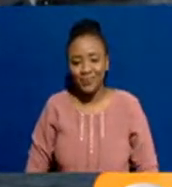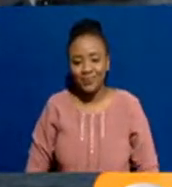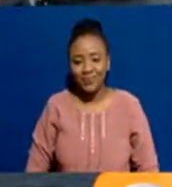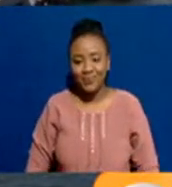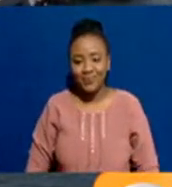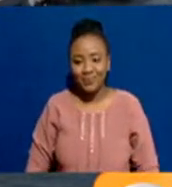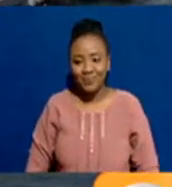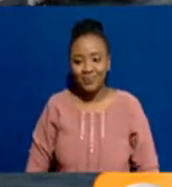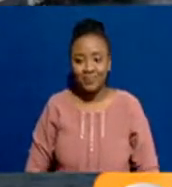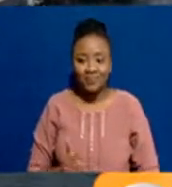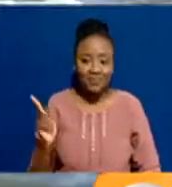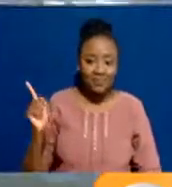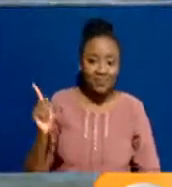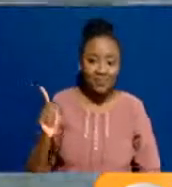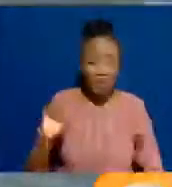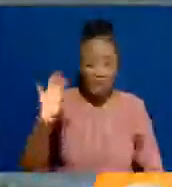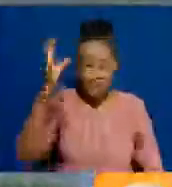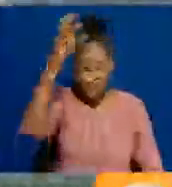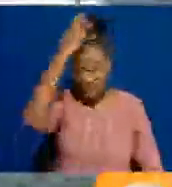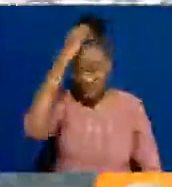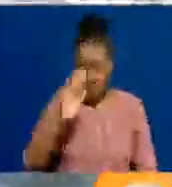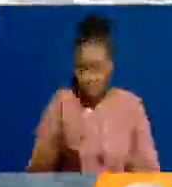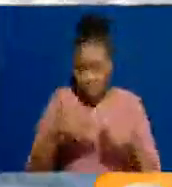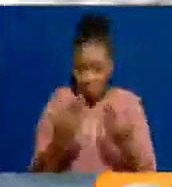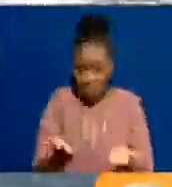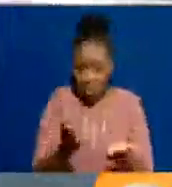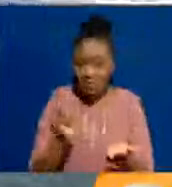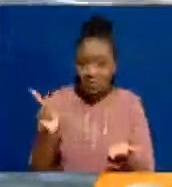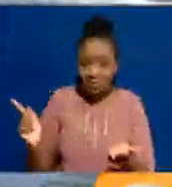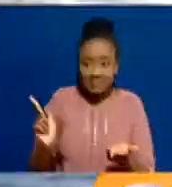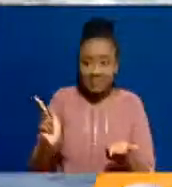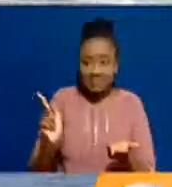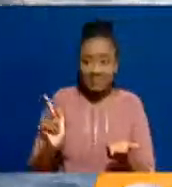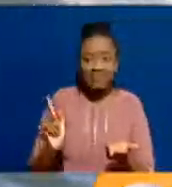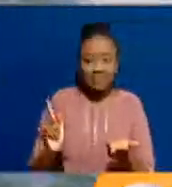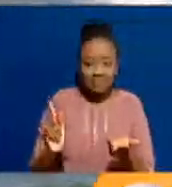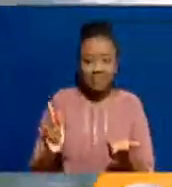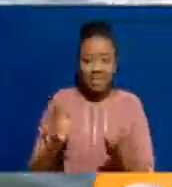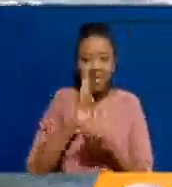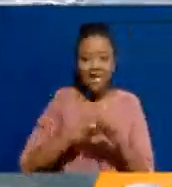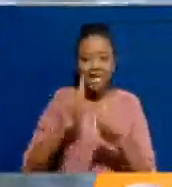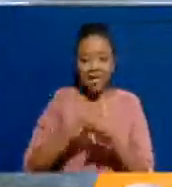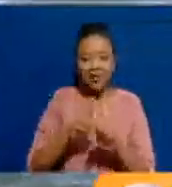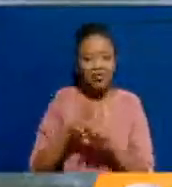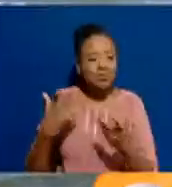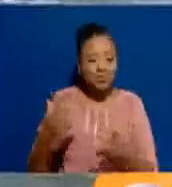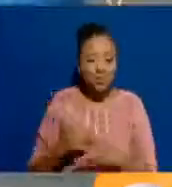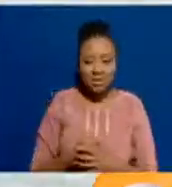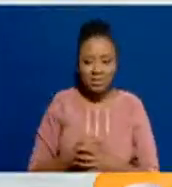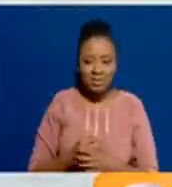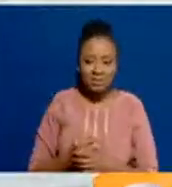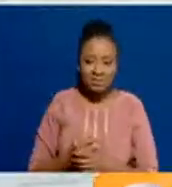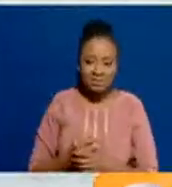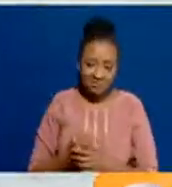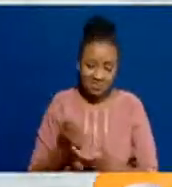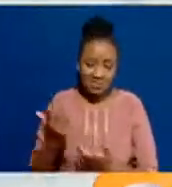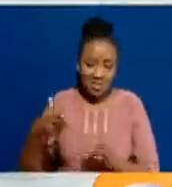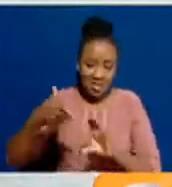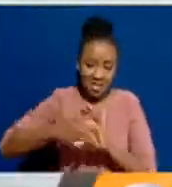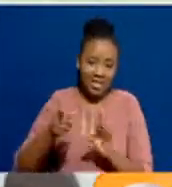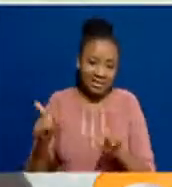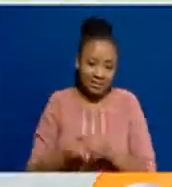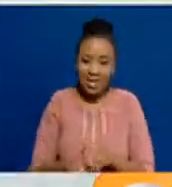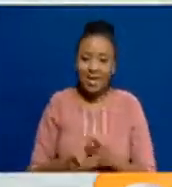Lamu boat operators, who play a crucial role in ferrying passengers from Lamu Island to Mokowe mainland, are also facing the